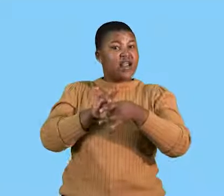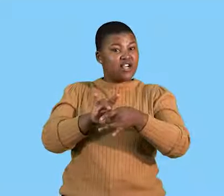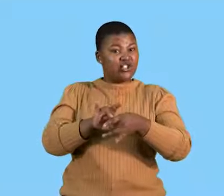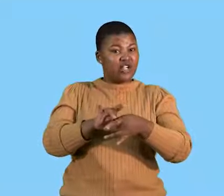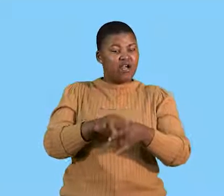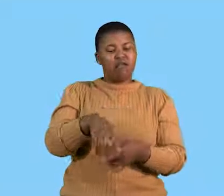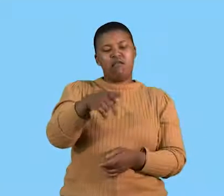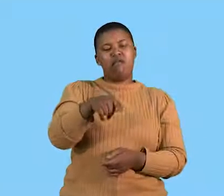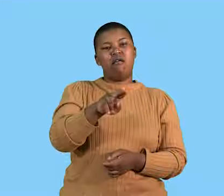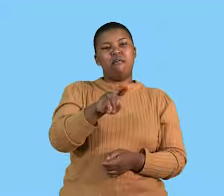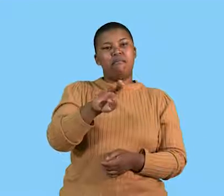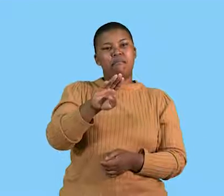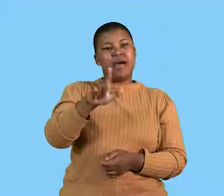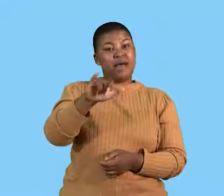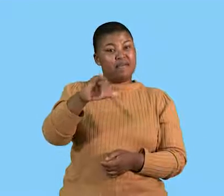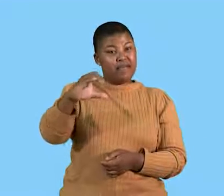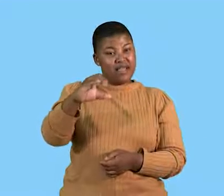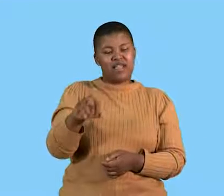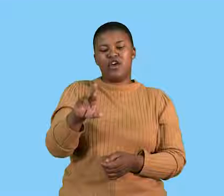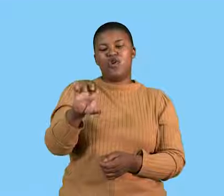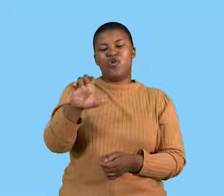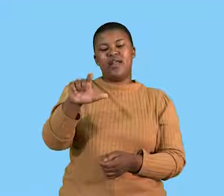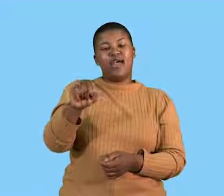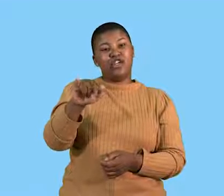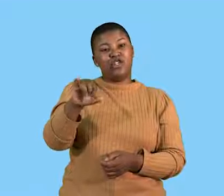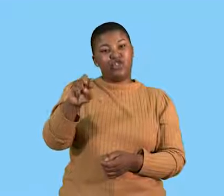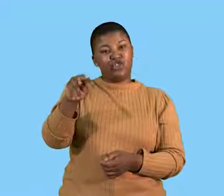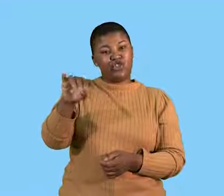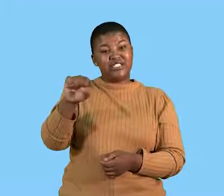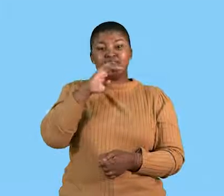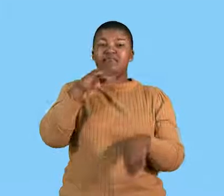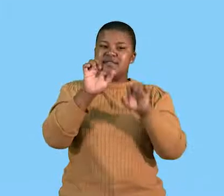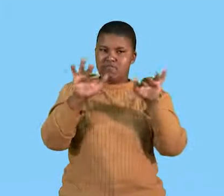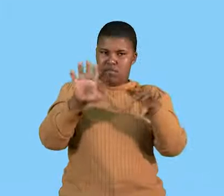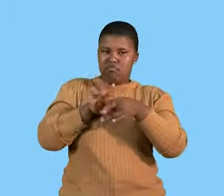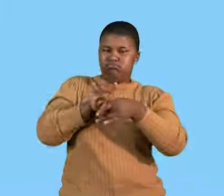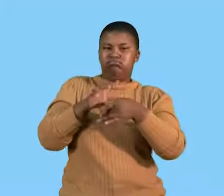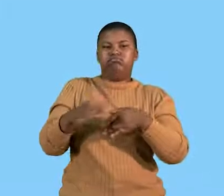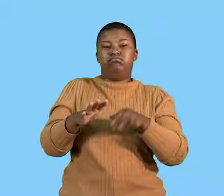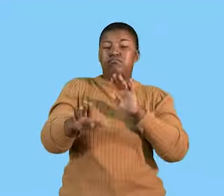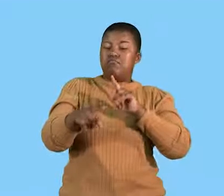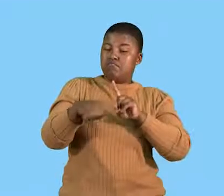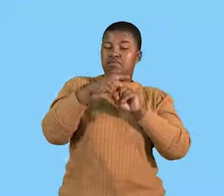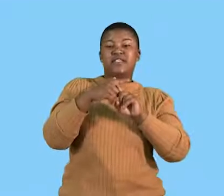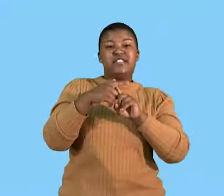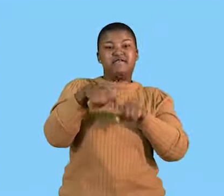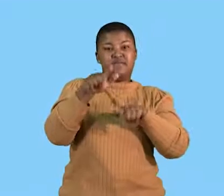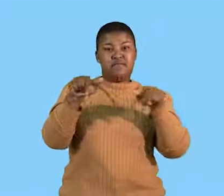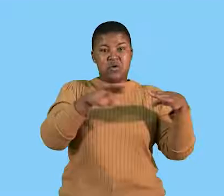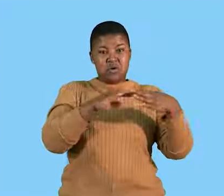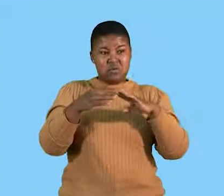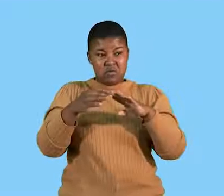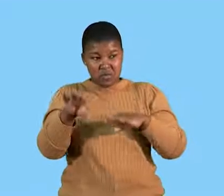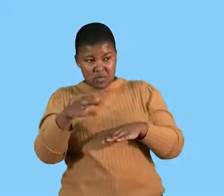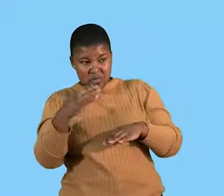relations function, and they are responsible for maintaining a good positive public image,